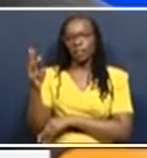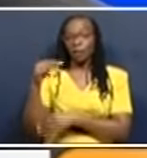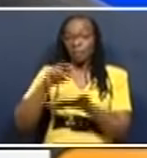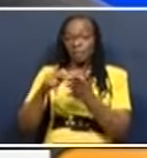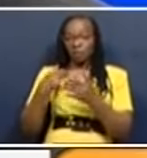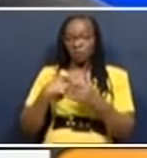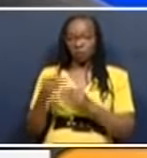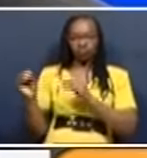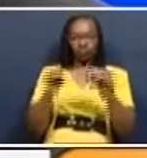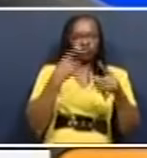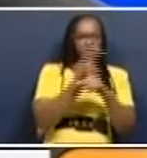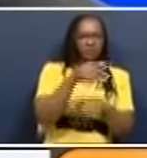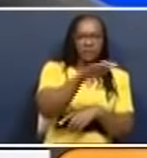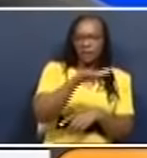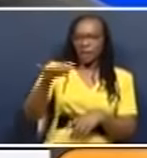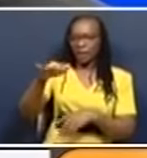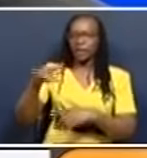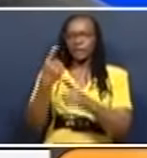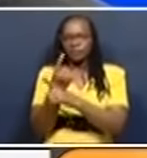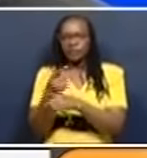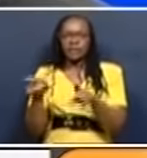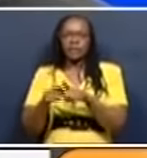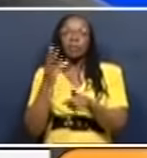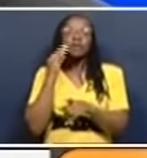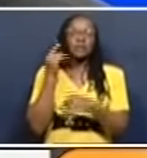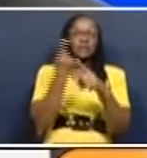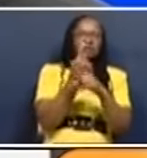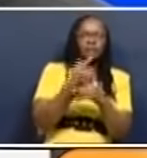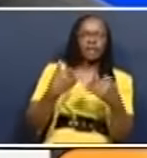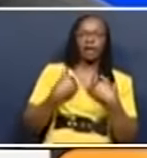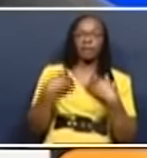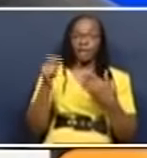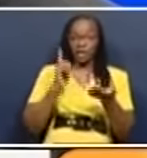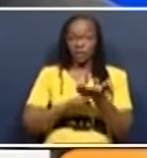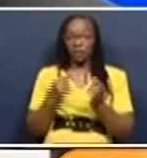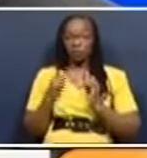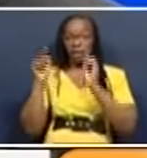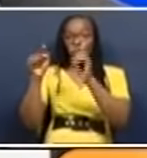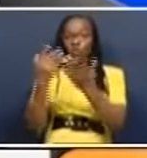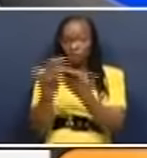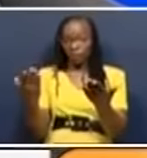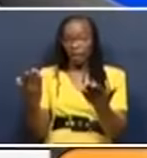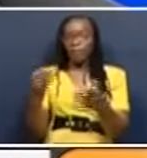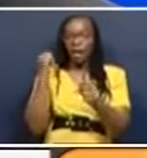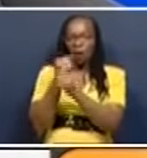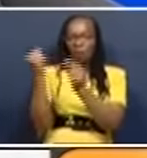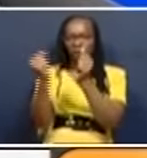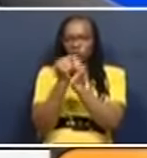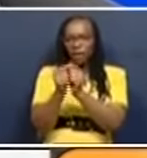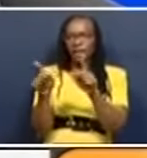various places with almost similar experiences, and wherever I was, we formed teams, we worked together. I